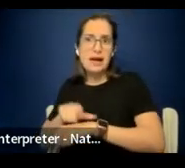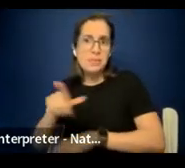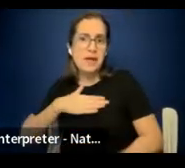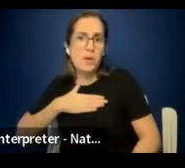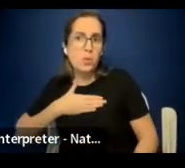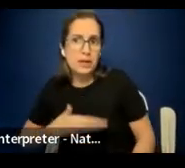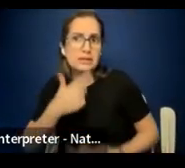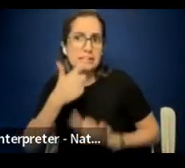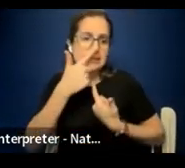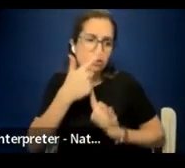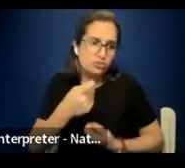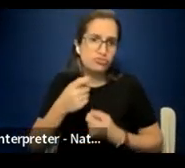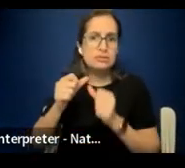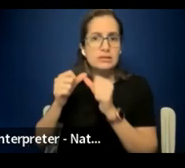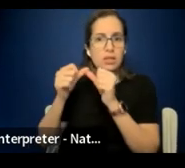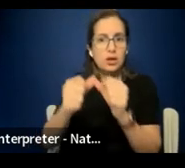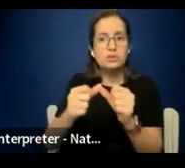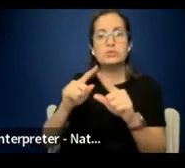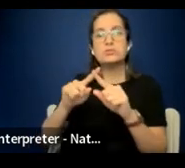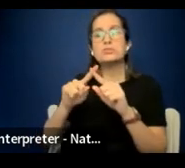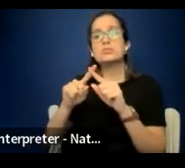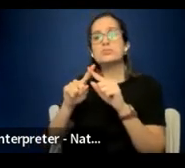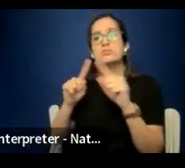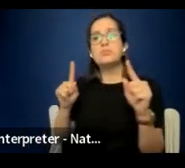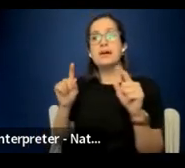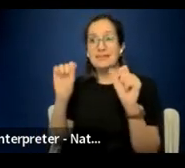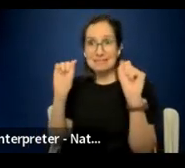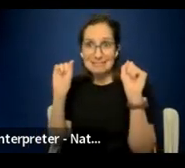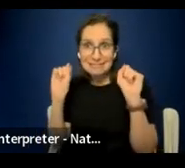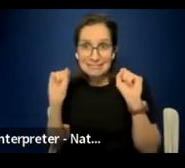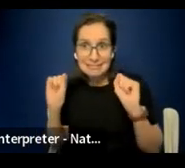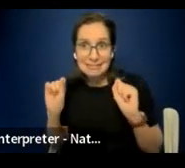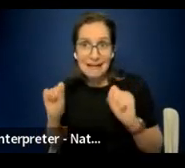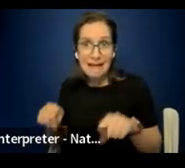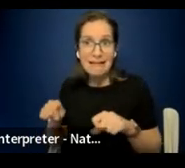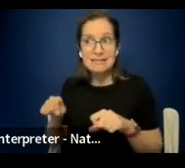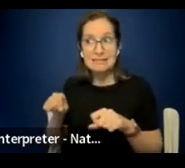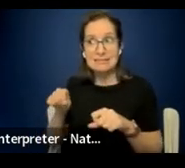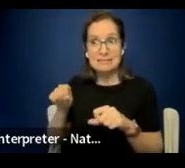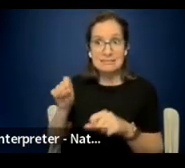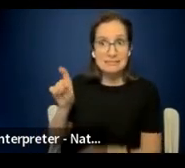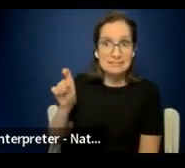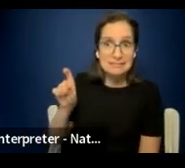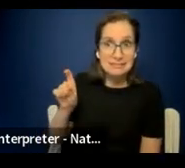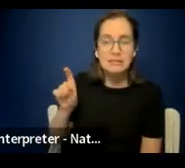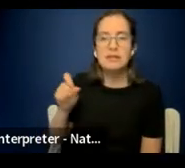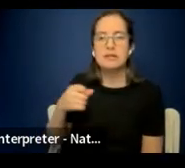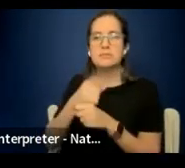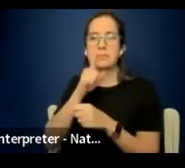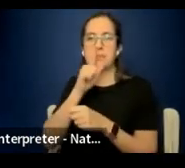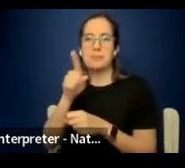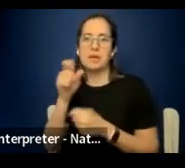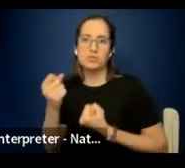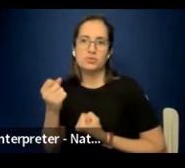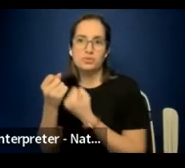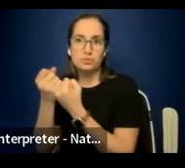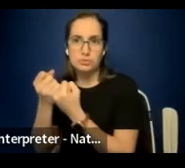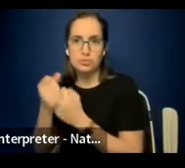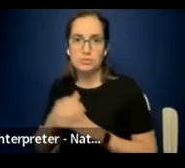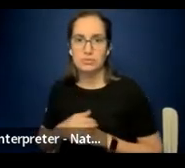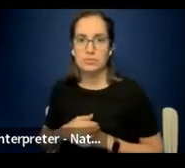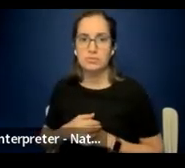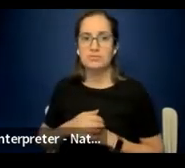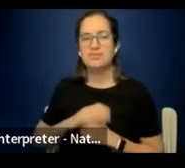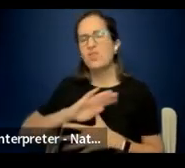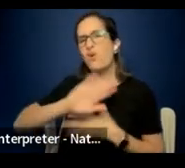engaging with long-term, but is this something that they can, that they have the capacity to do? And so, yeah, just all